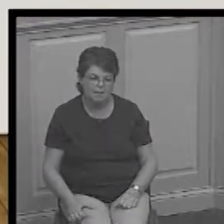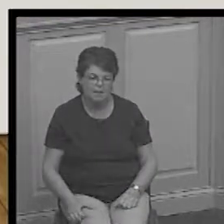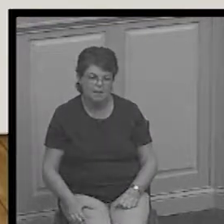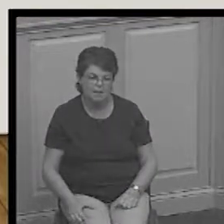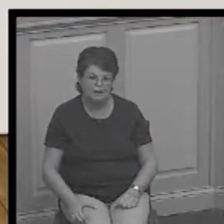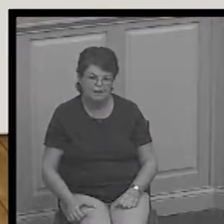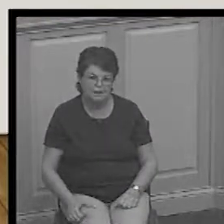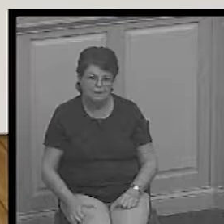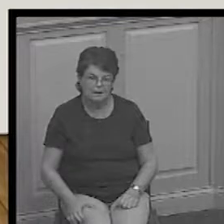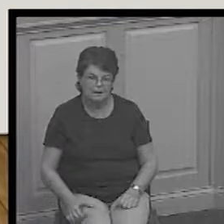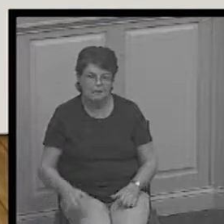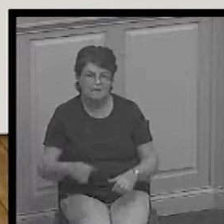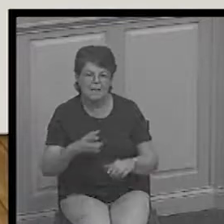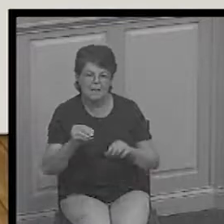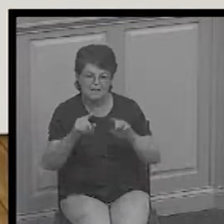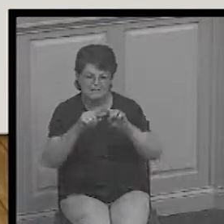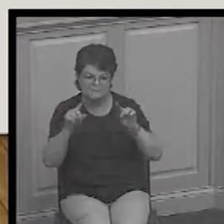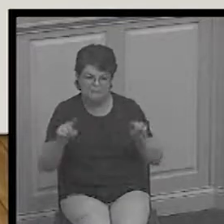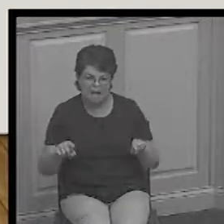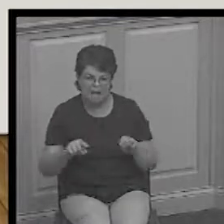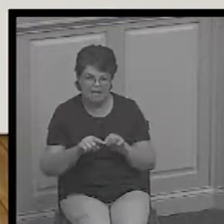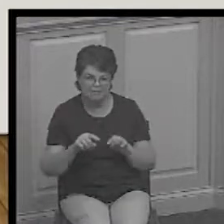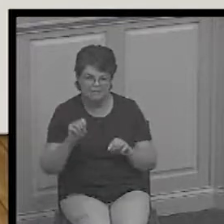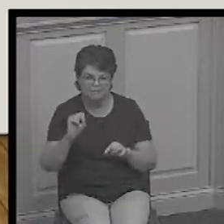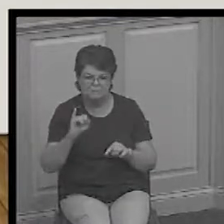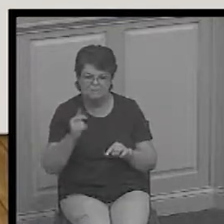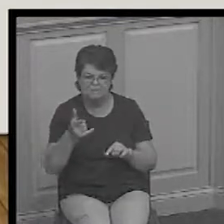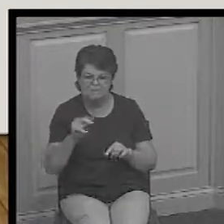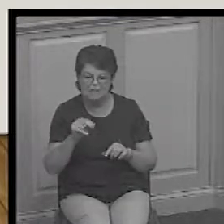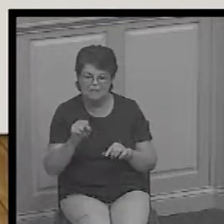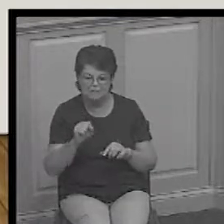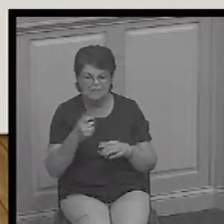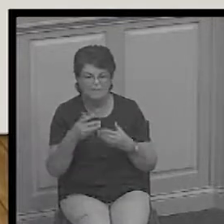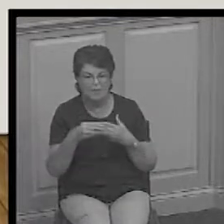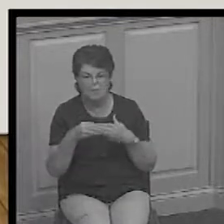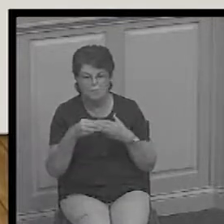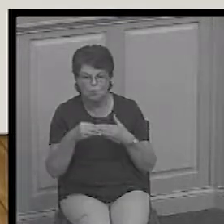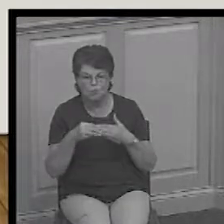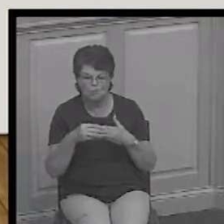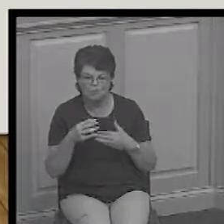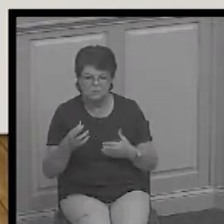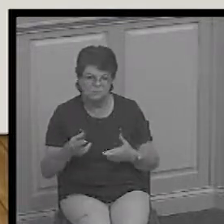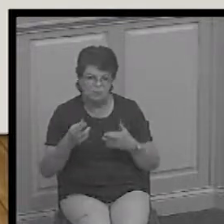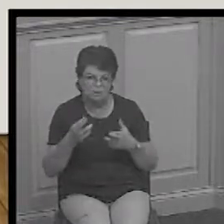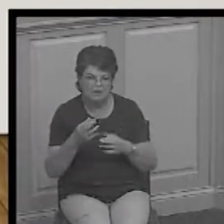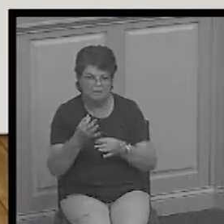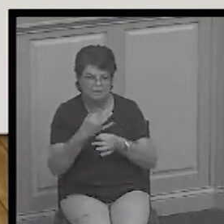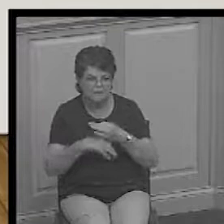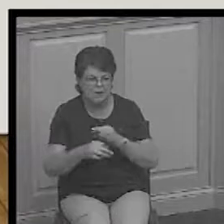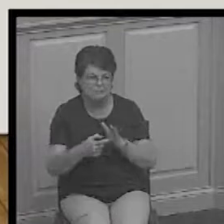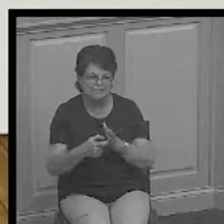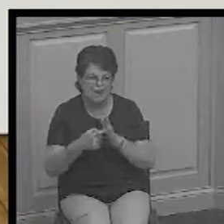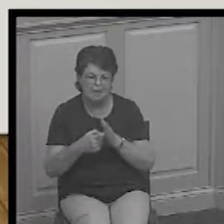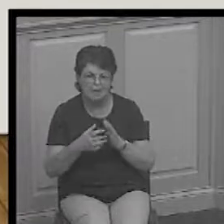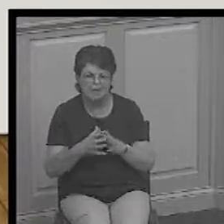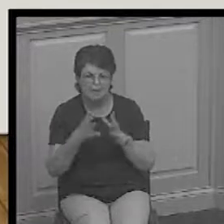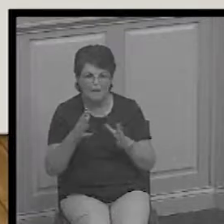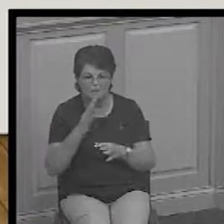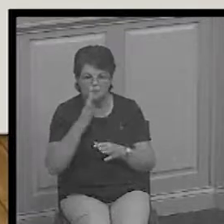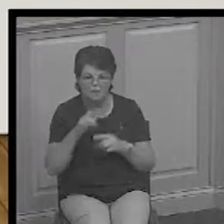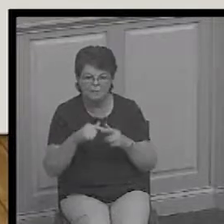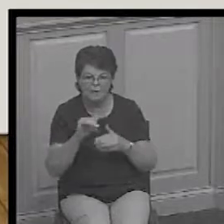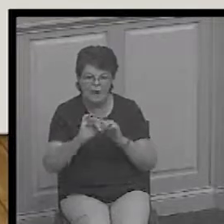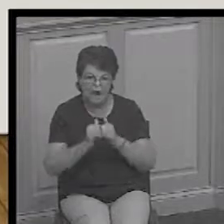Again, signage has been loosened up a little bit. It's a recommendations instead of mandates. There's a lot of talk about how